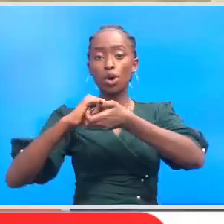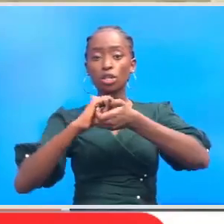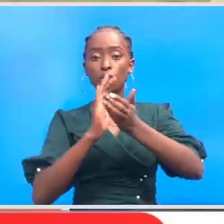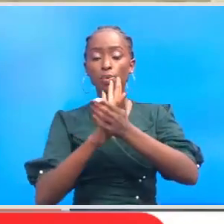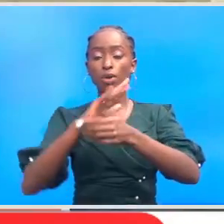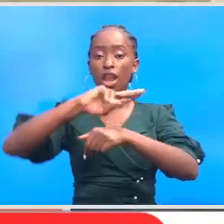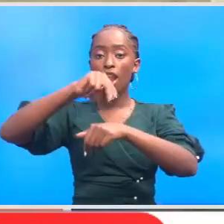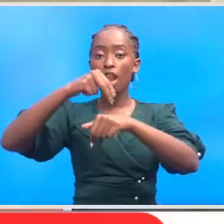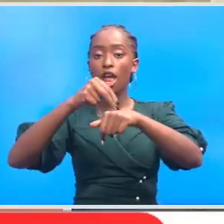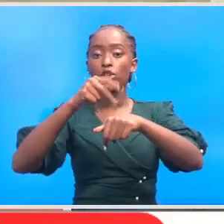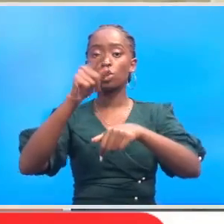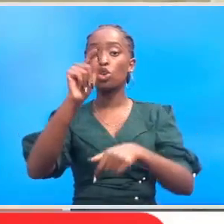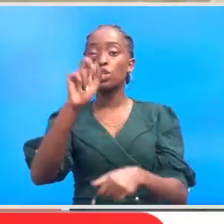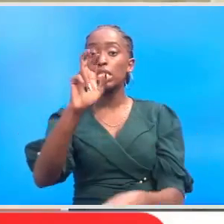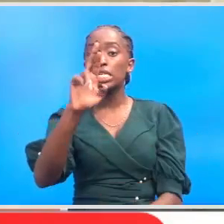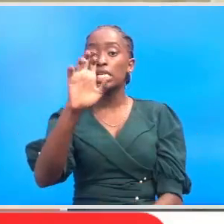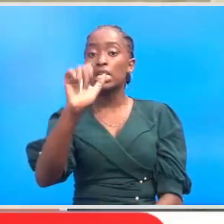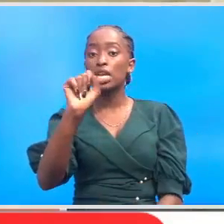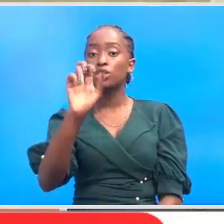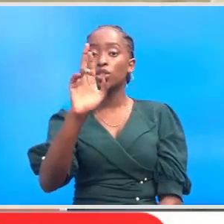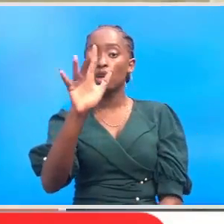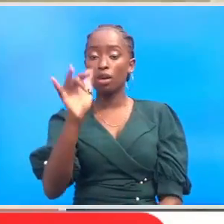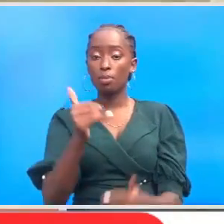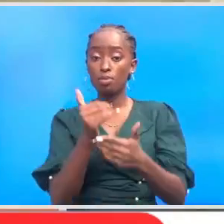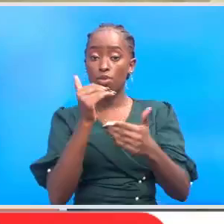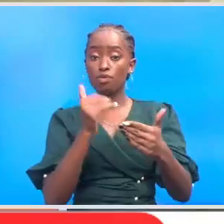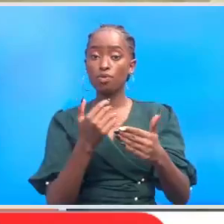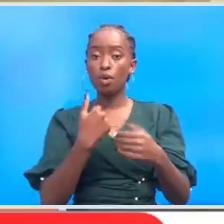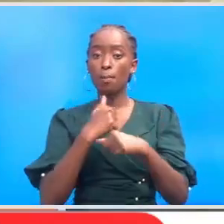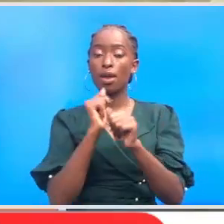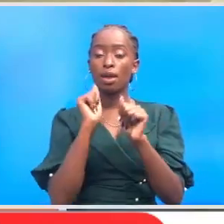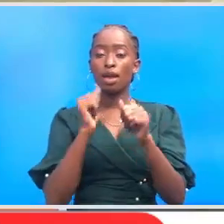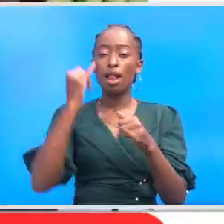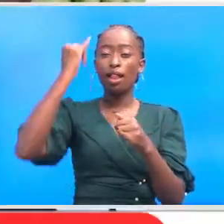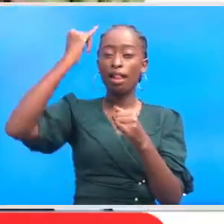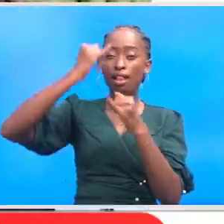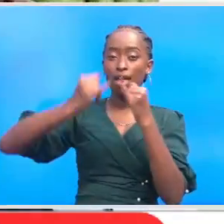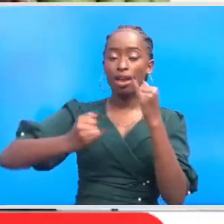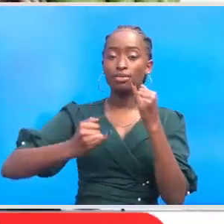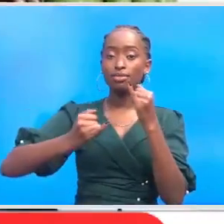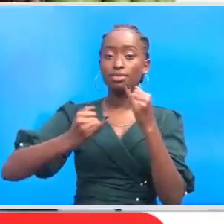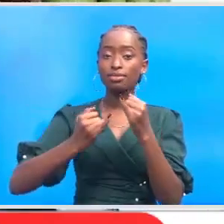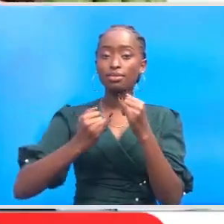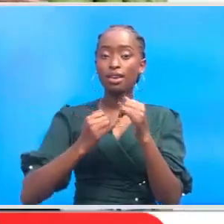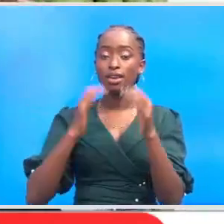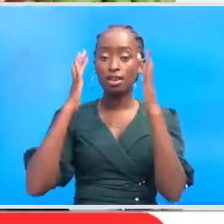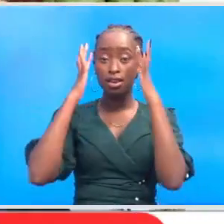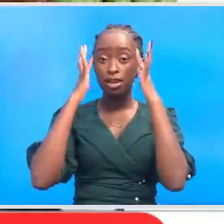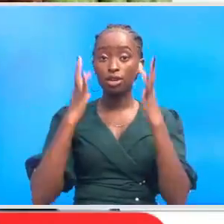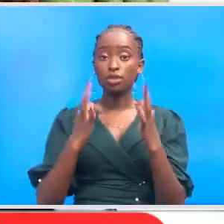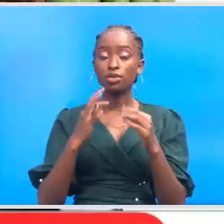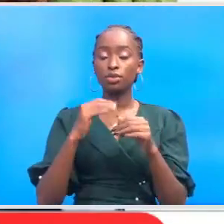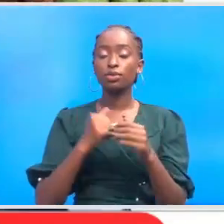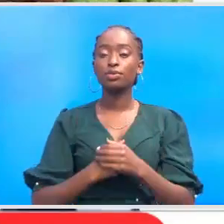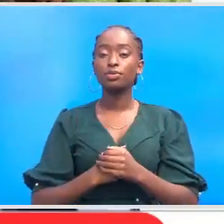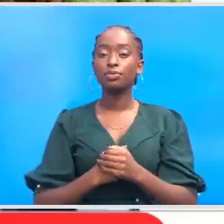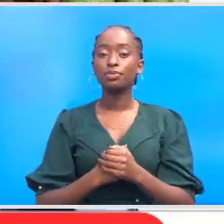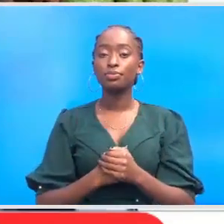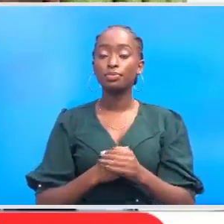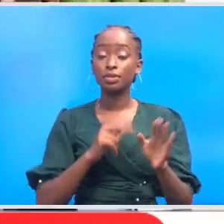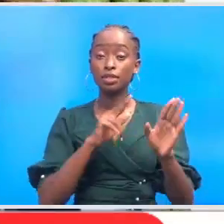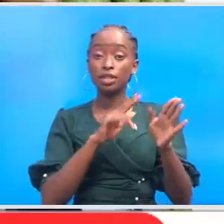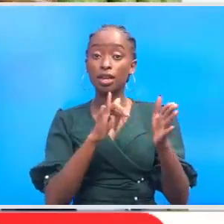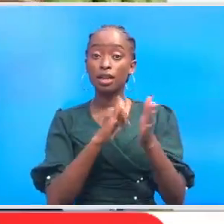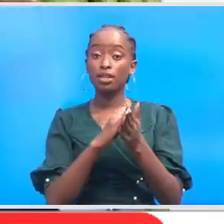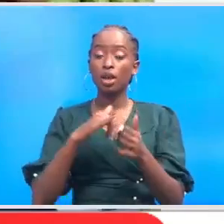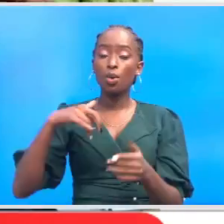on before we are able to make a final determination on the way forward. Ahead of Wednesday's crucial sitting, the team is walking